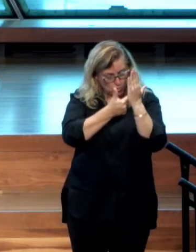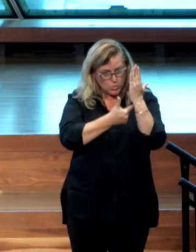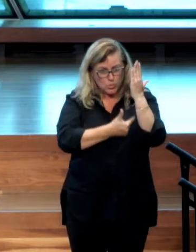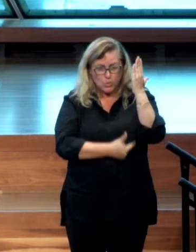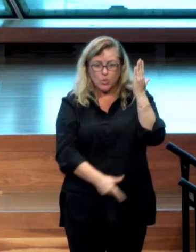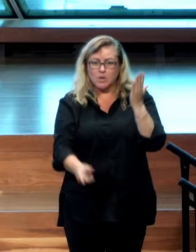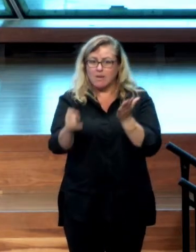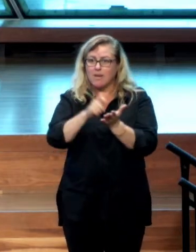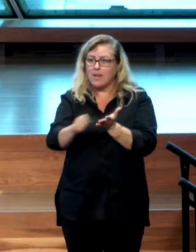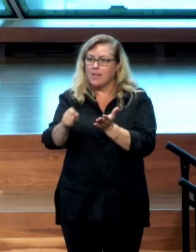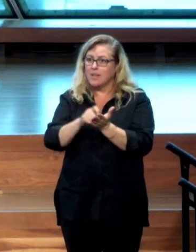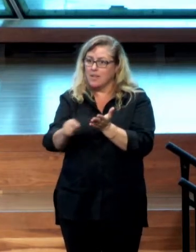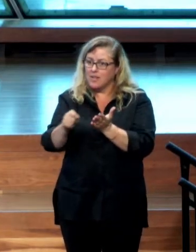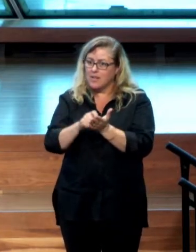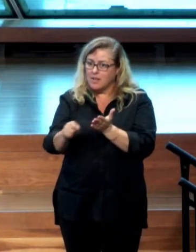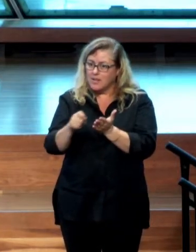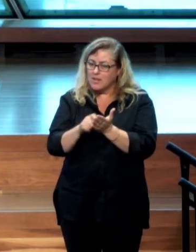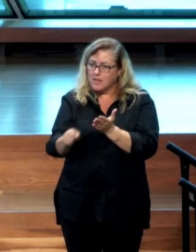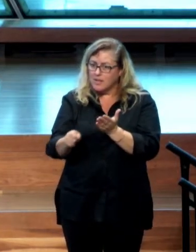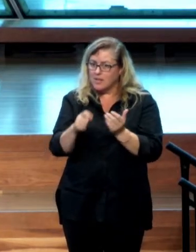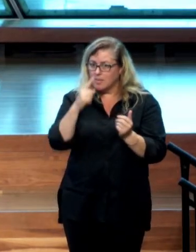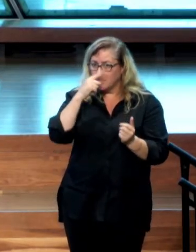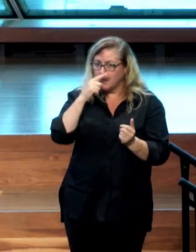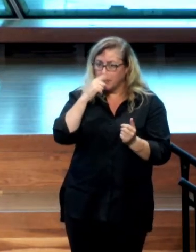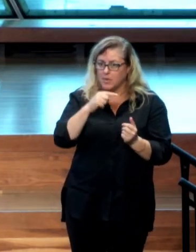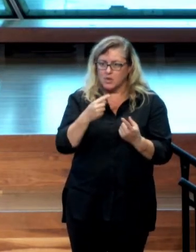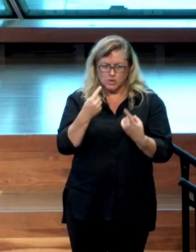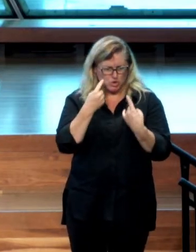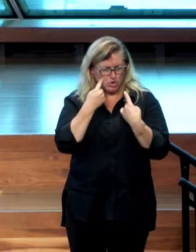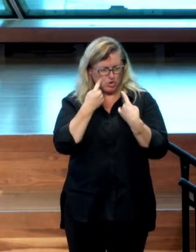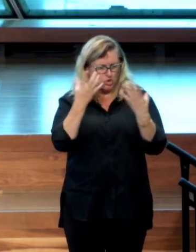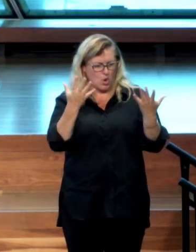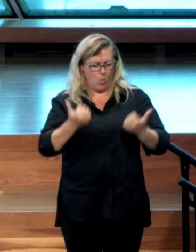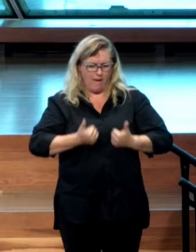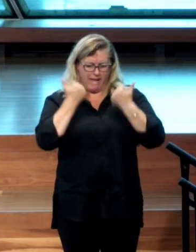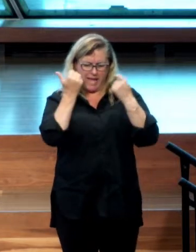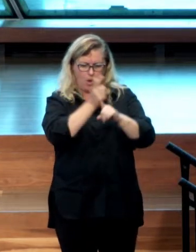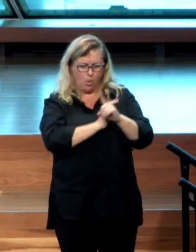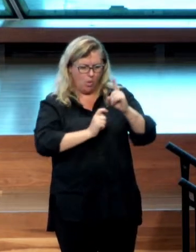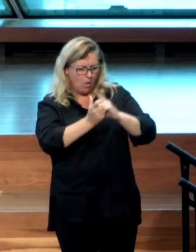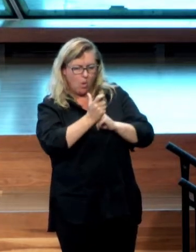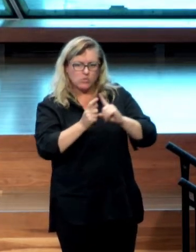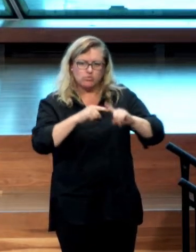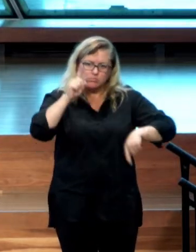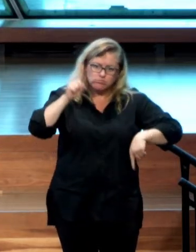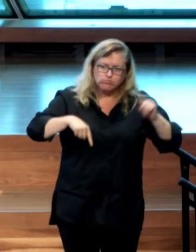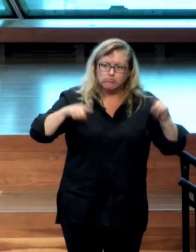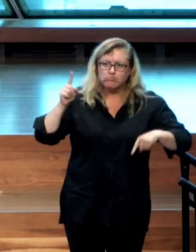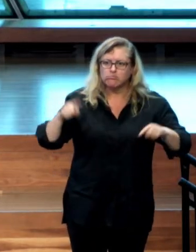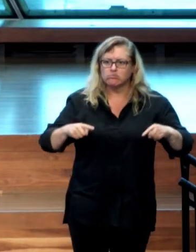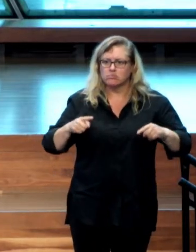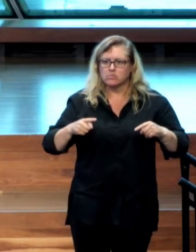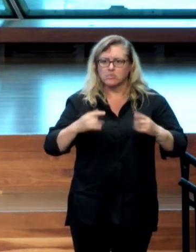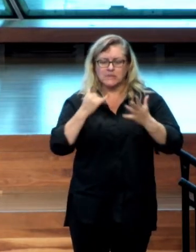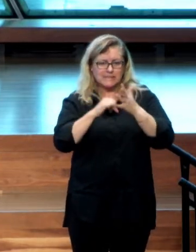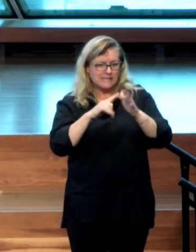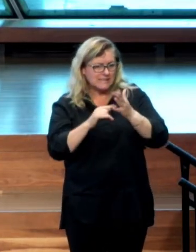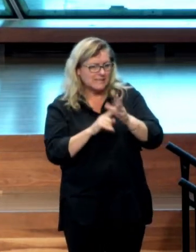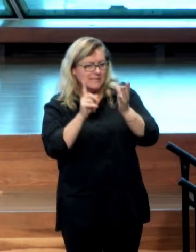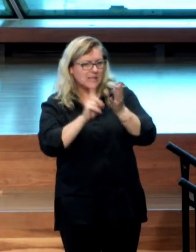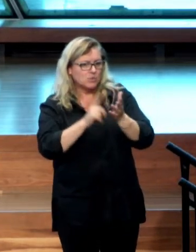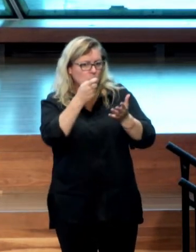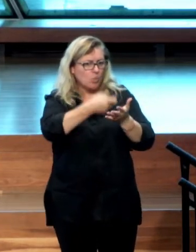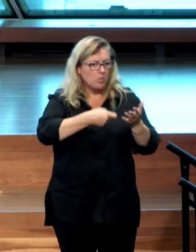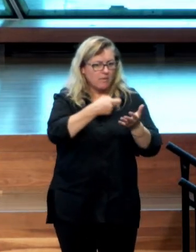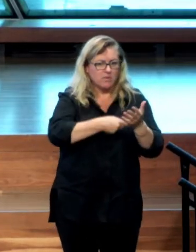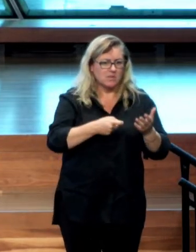stocktake of authors. More and more of our books and stories reflect the breadth of our cultural difference, the breadth of our humanity, sexual preference, whatever